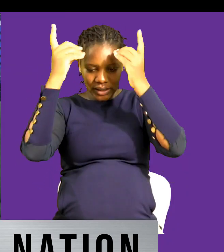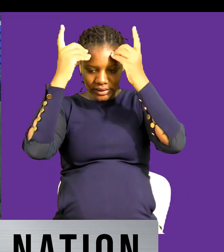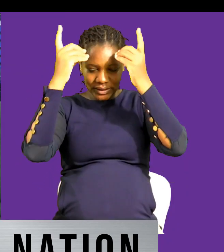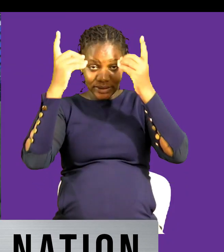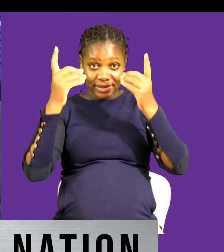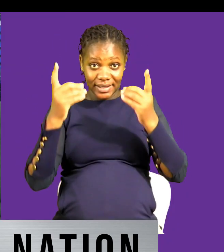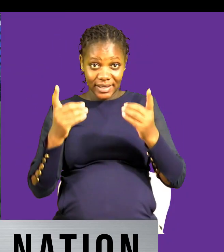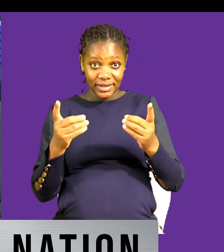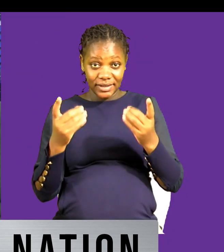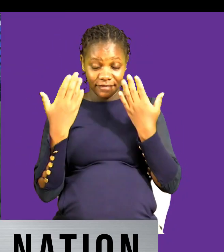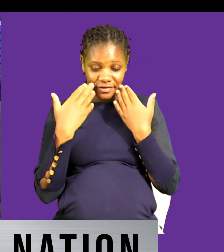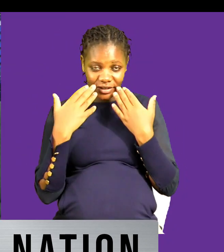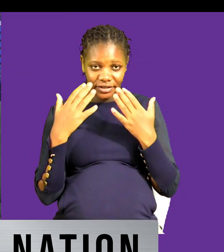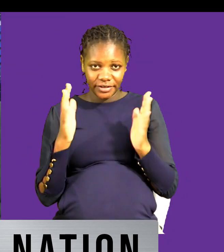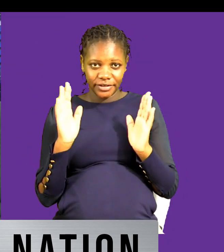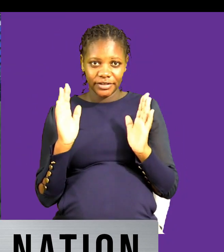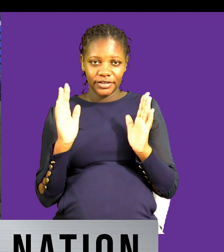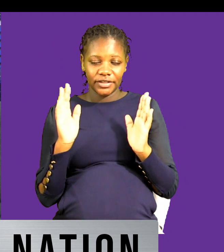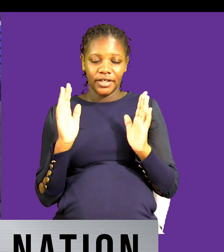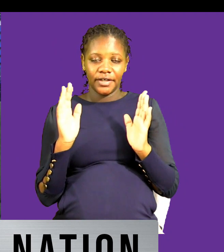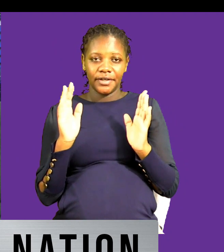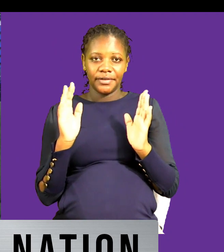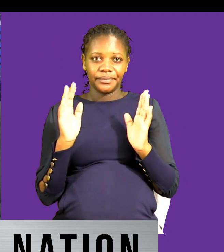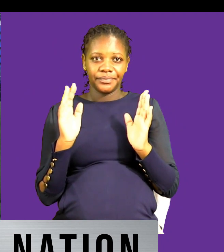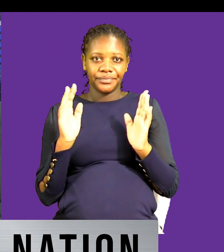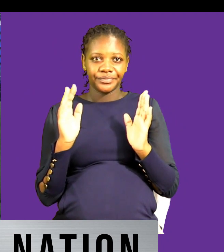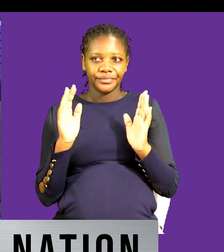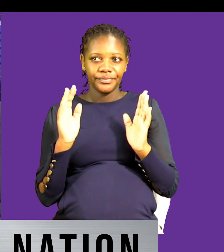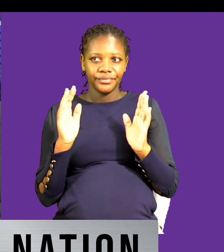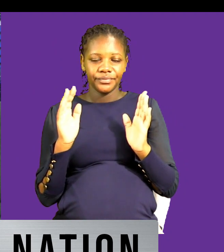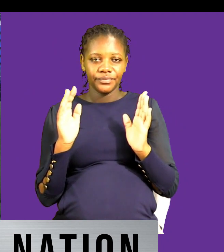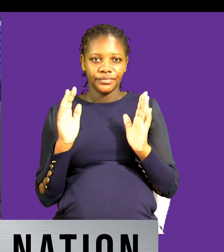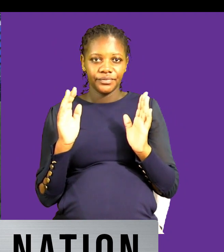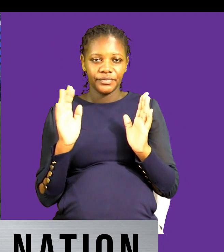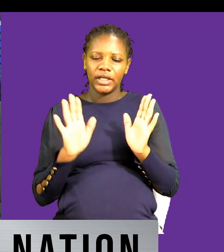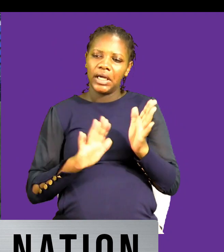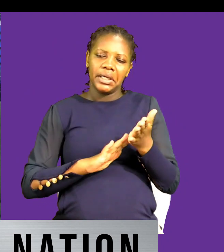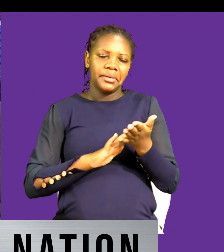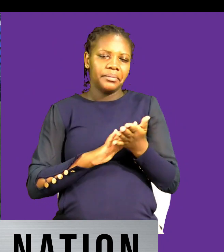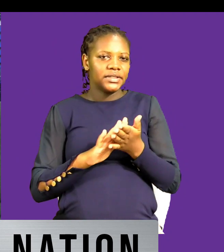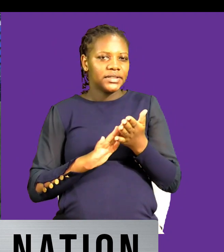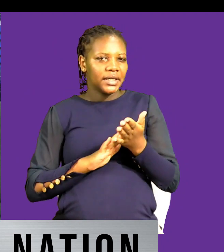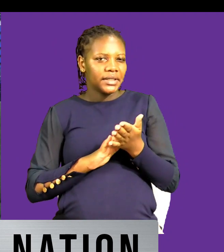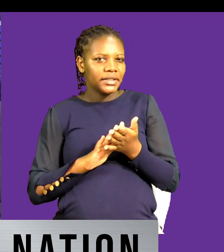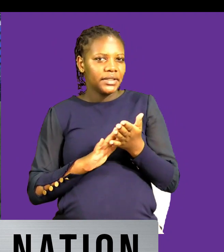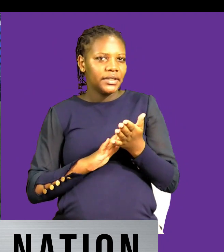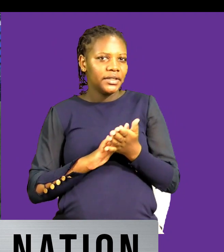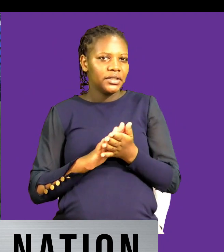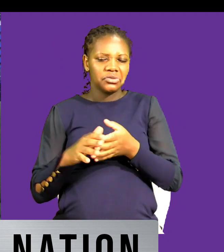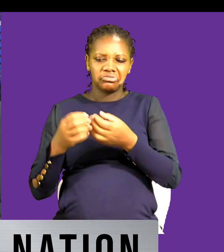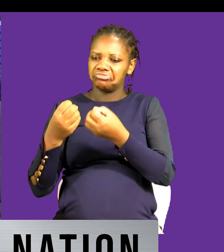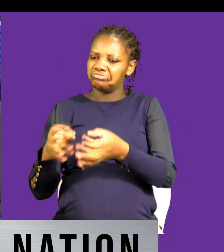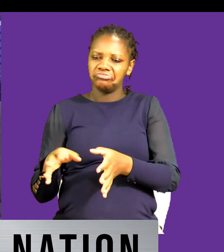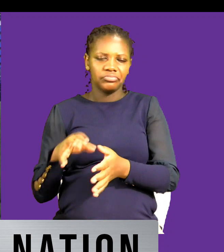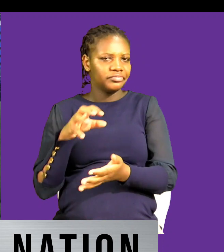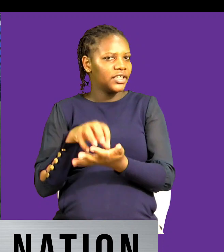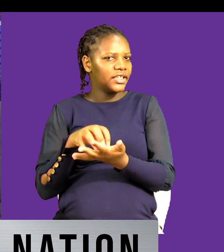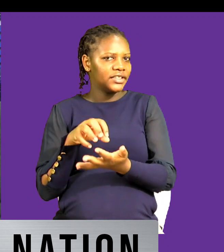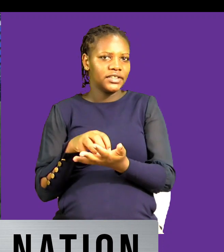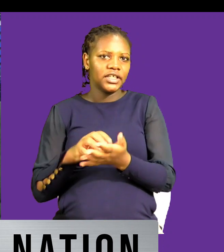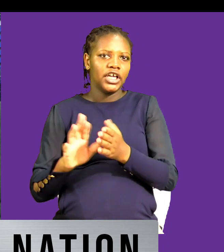of Office of the Director of Public Prosecutions, right, has decided to basically lose cases using